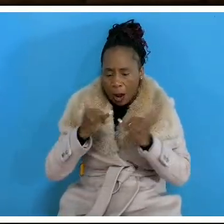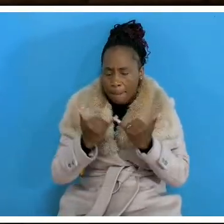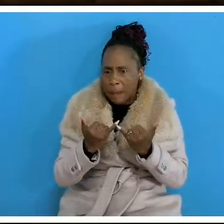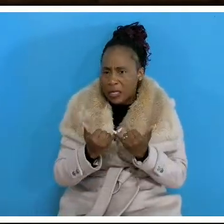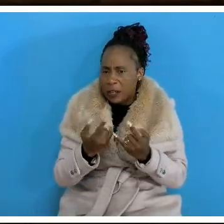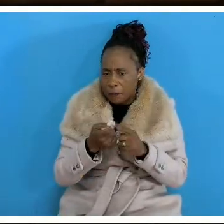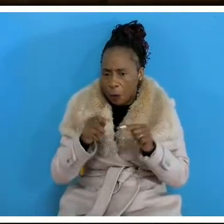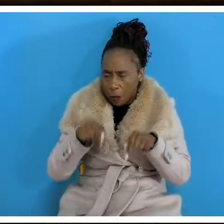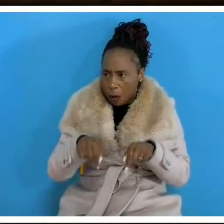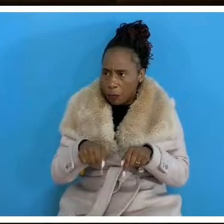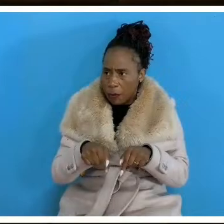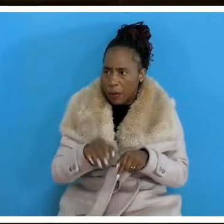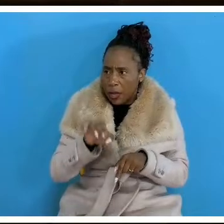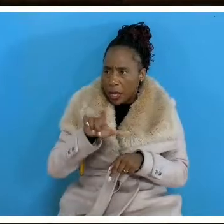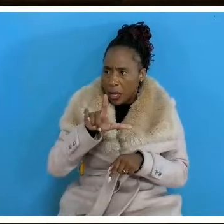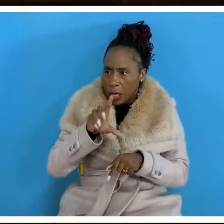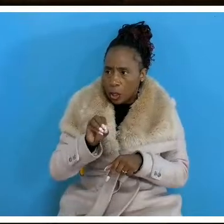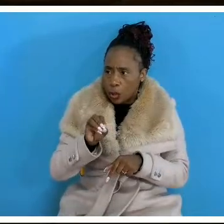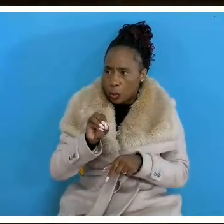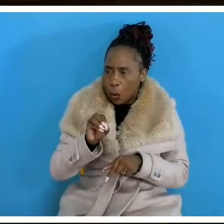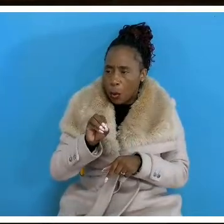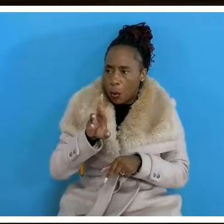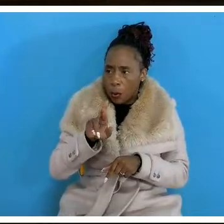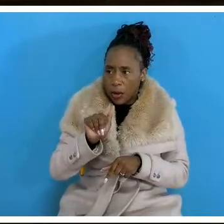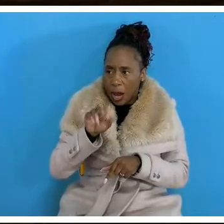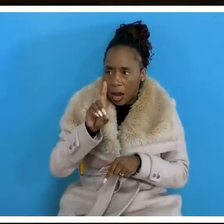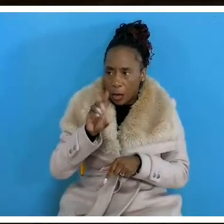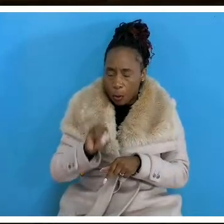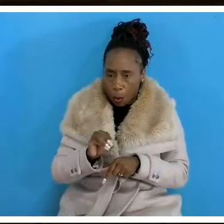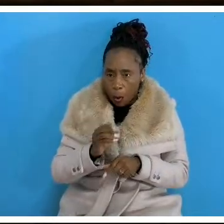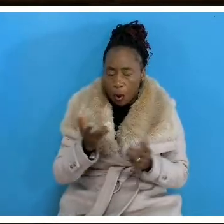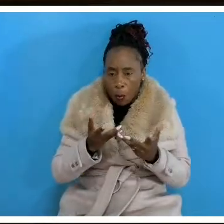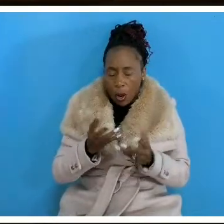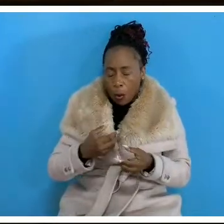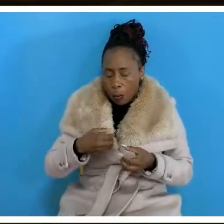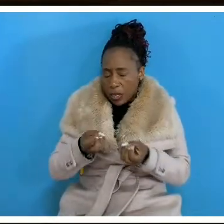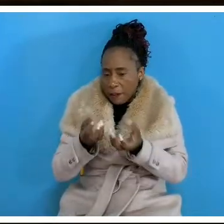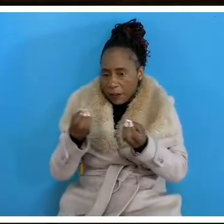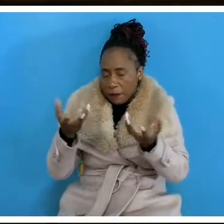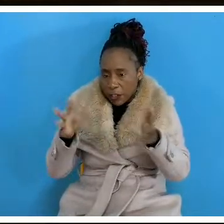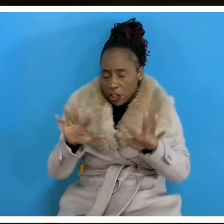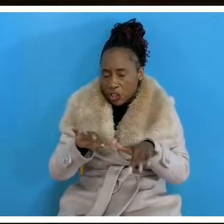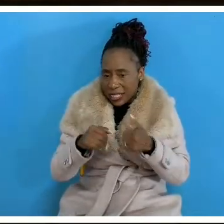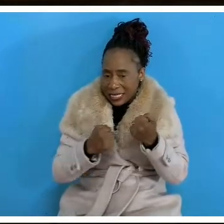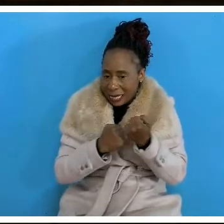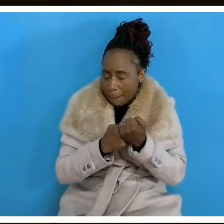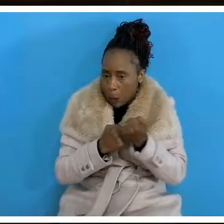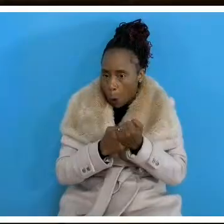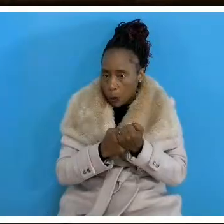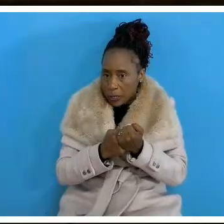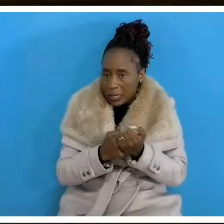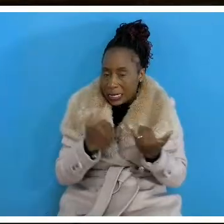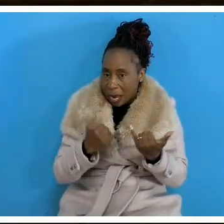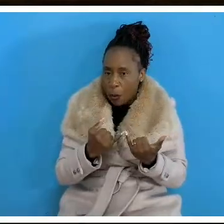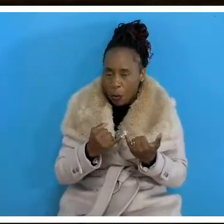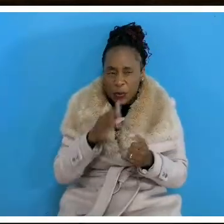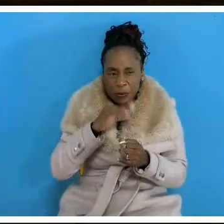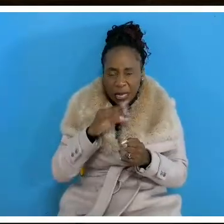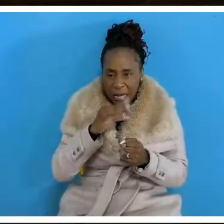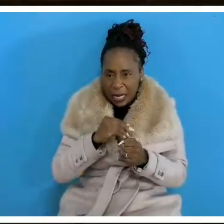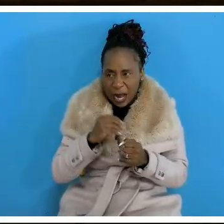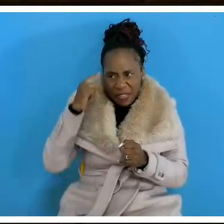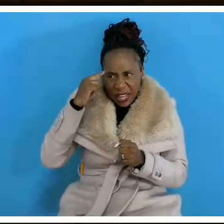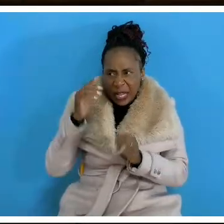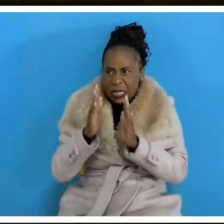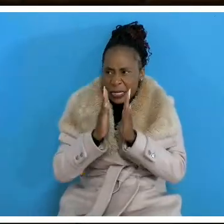the Eldorado Park area, where we've given them support. And as we speak, I think we had